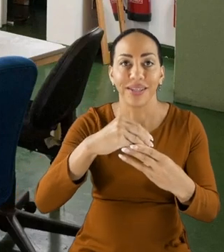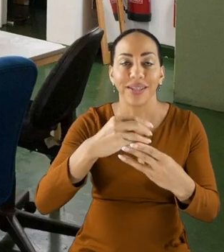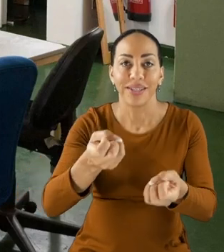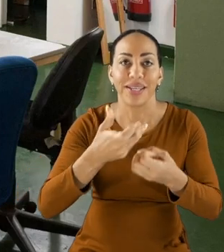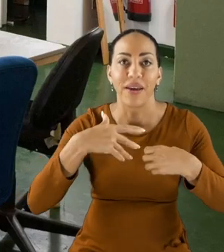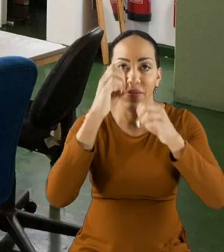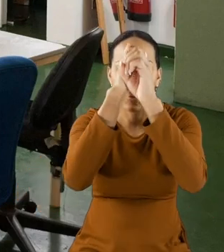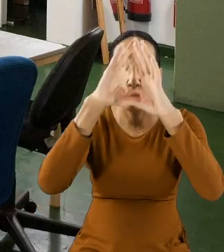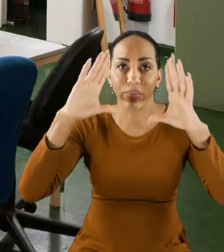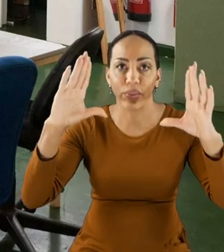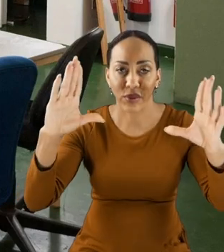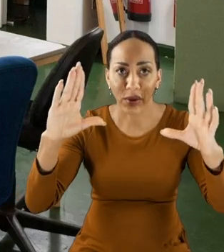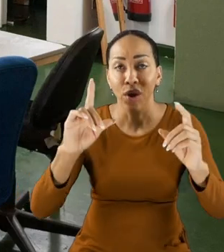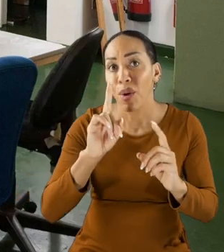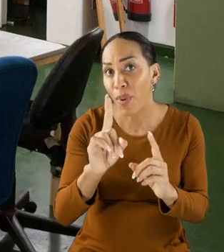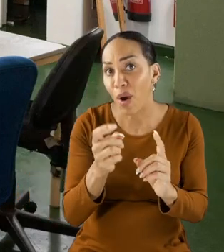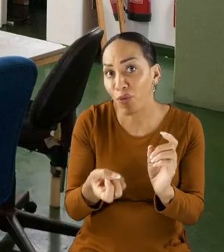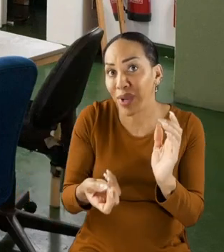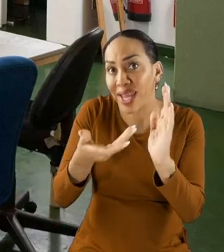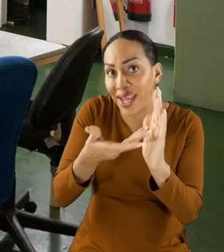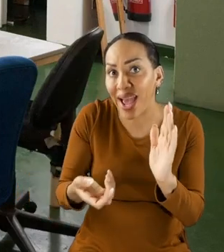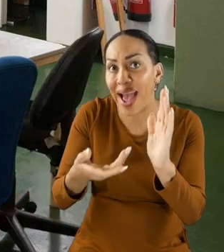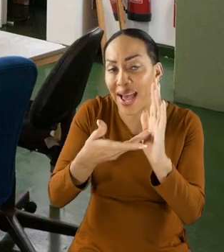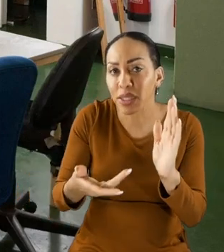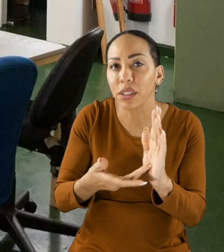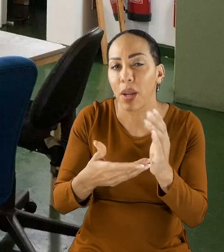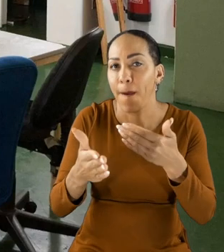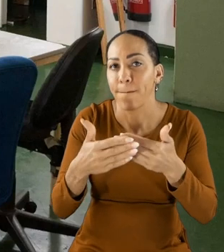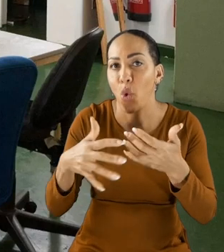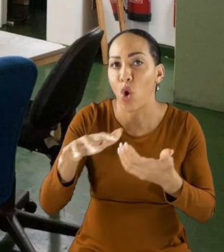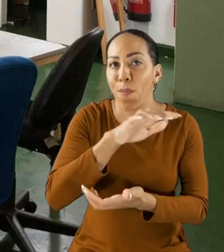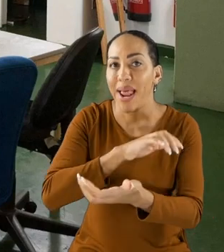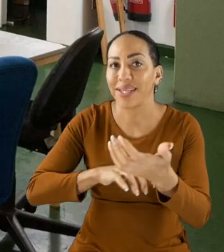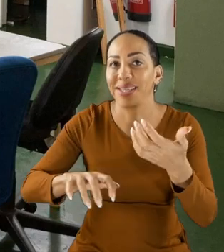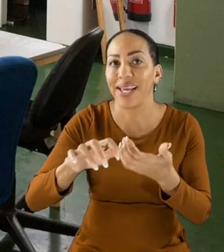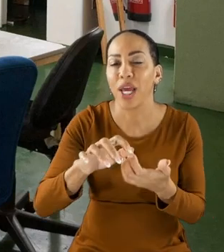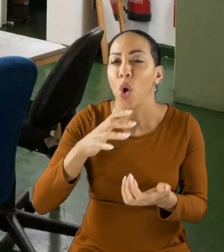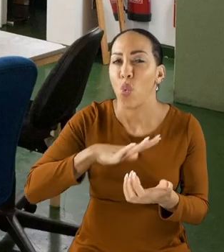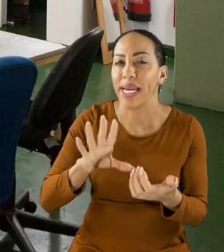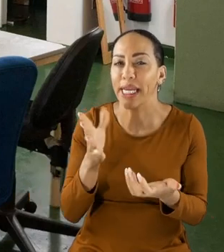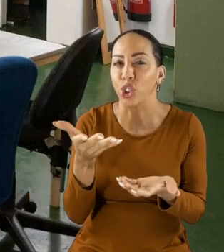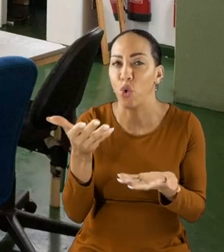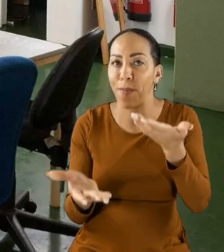that extra visual element with increasing complexity, we would then need to think about